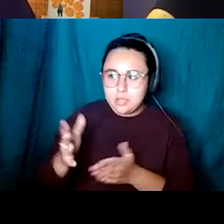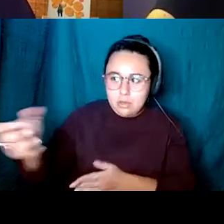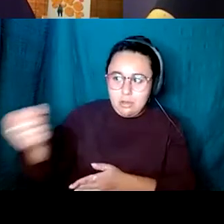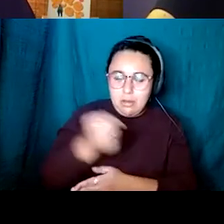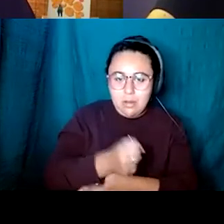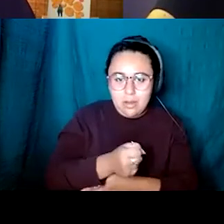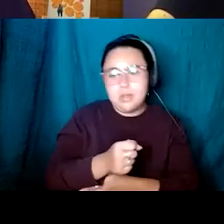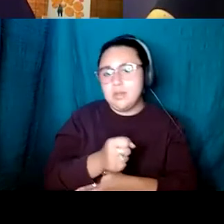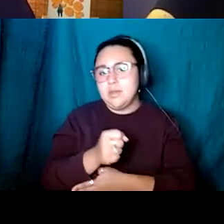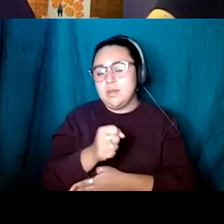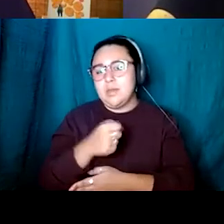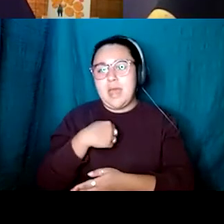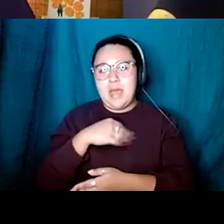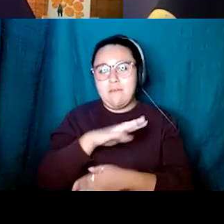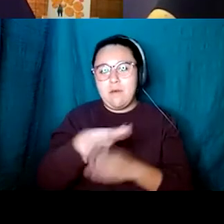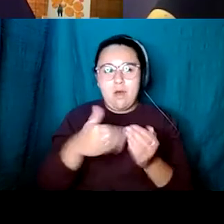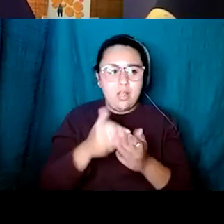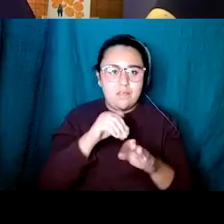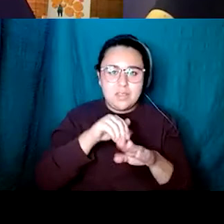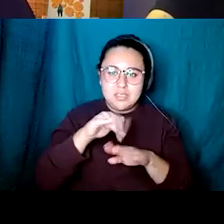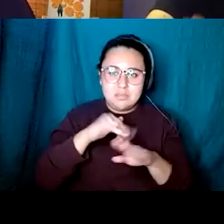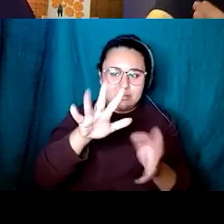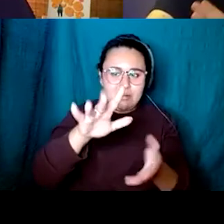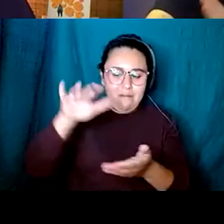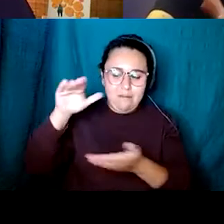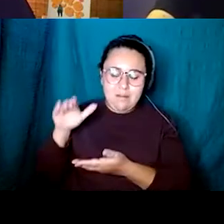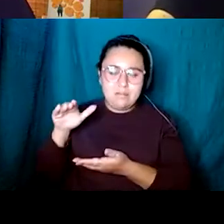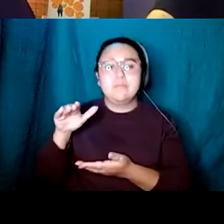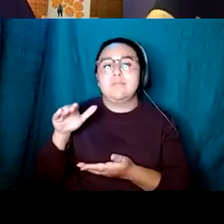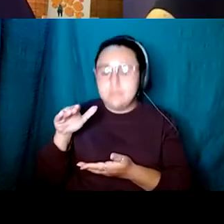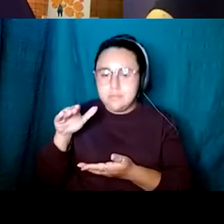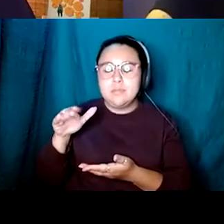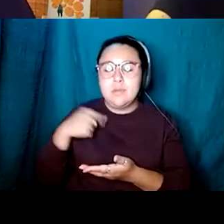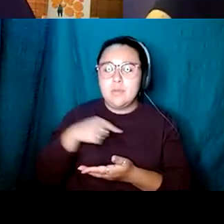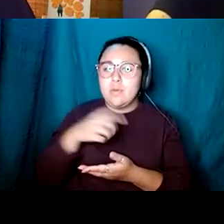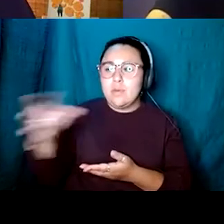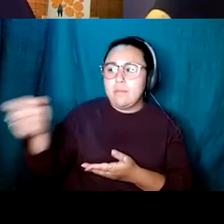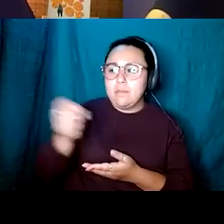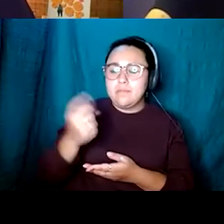all these submissions, and we're like, and we also wanted to bring someone,